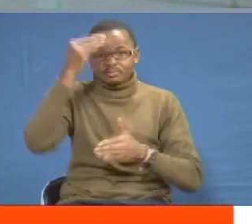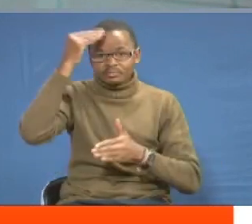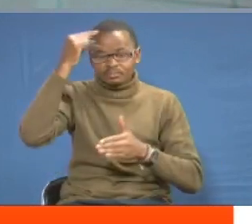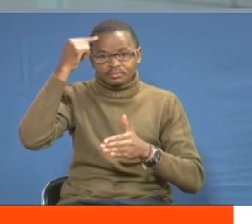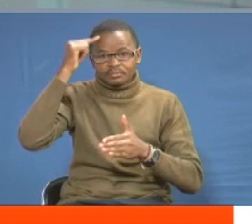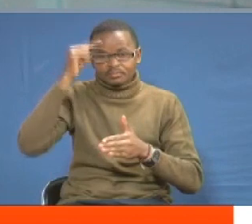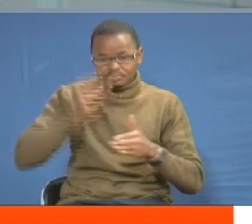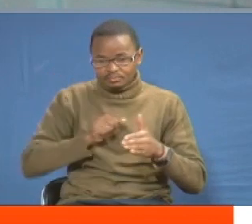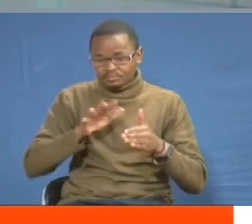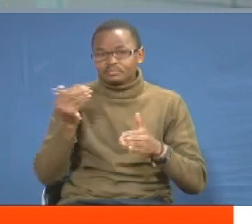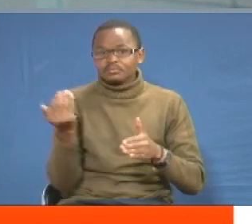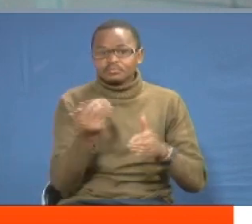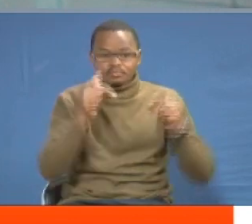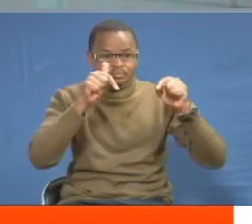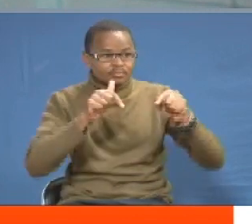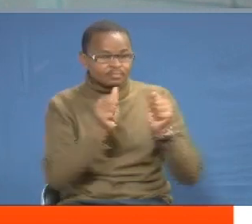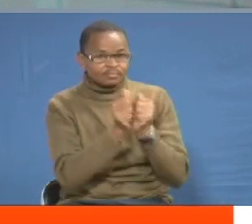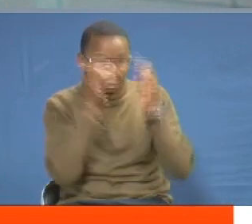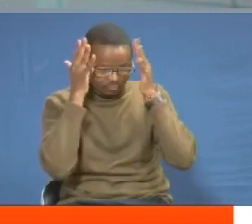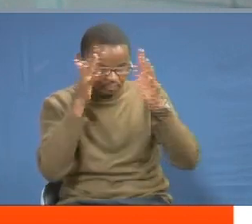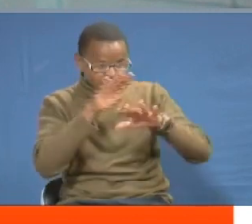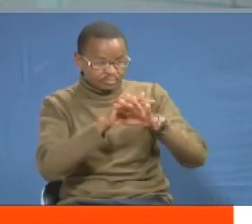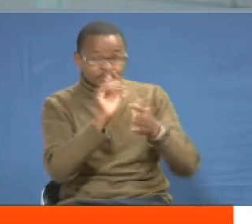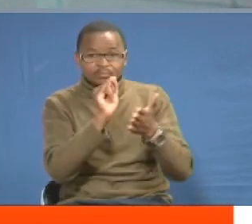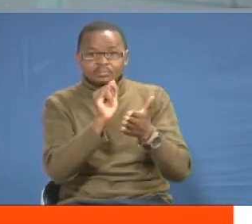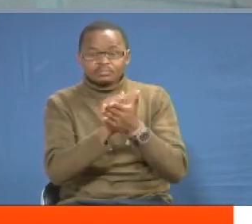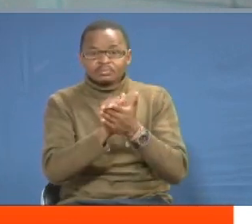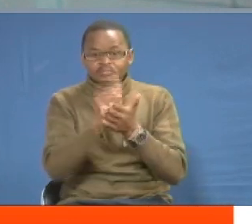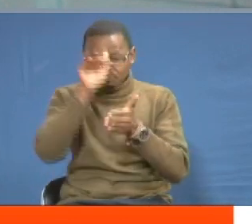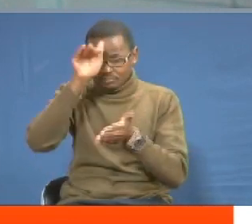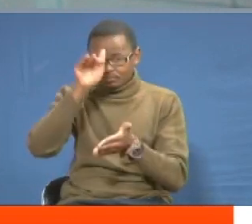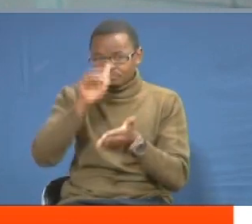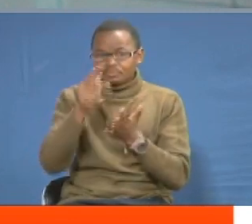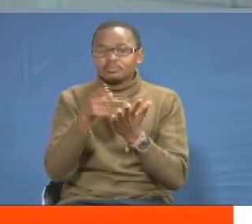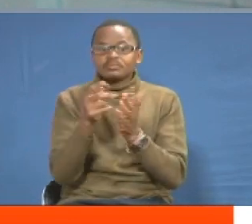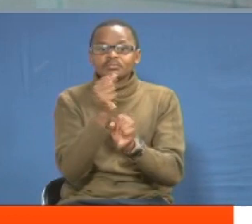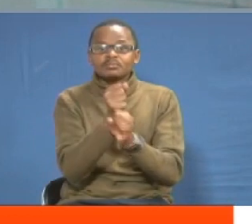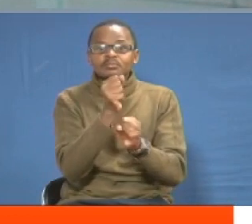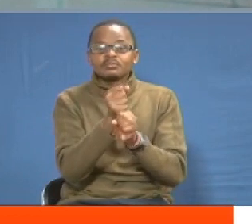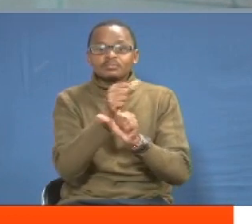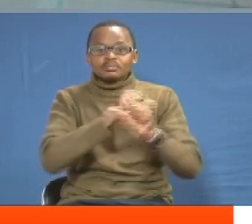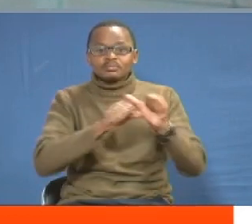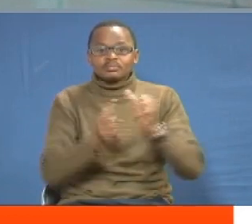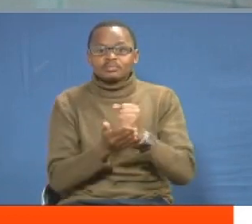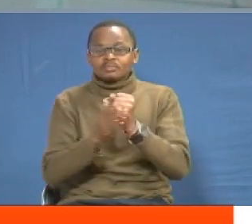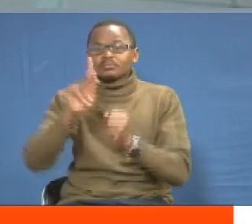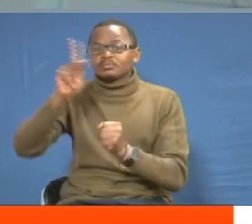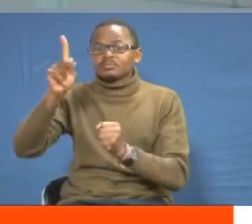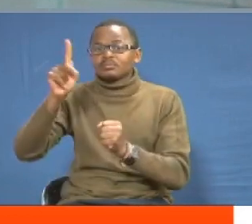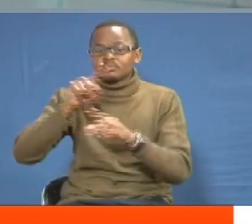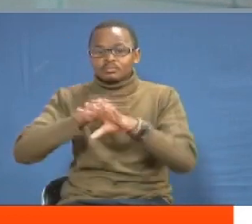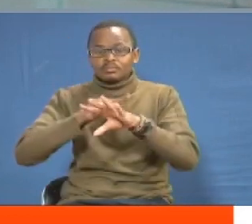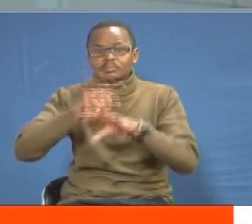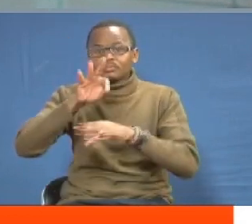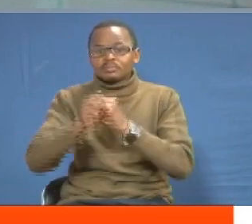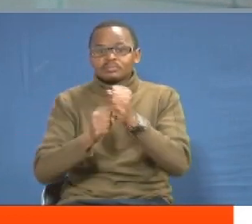to education for the girl child. Tonight, we focus on that by narrowing down on a project done by Action Aid Kenya